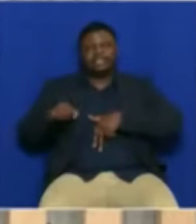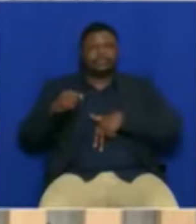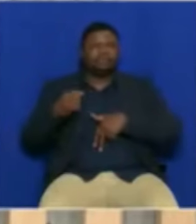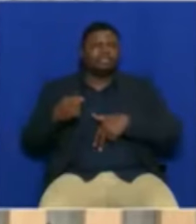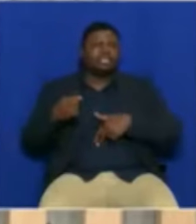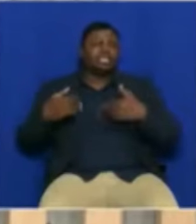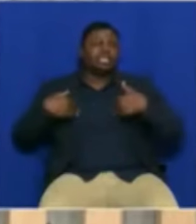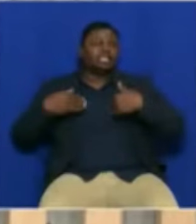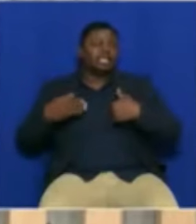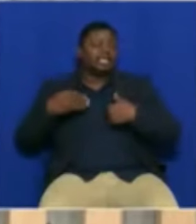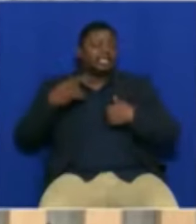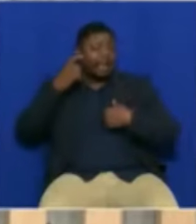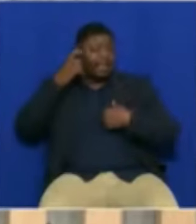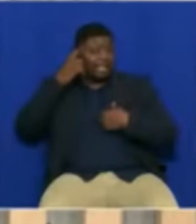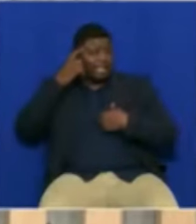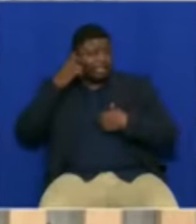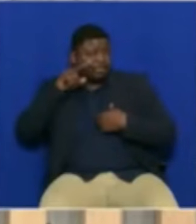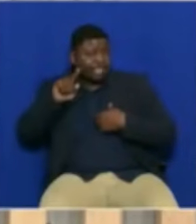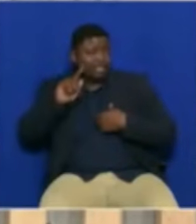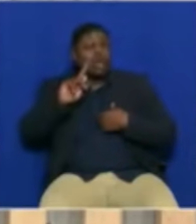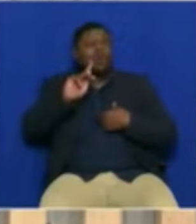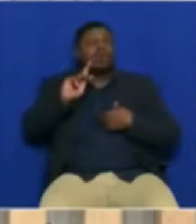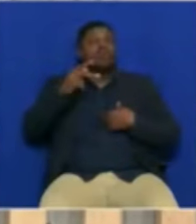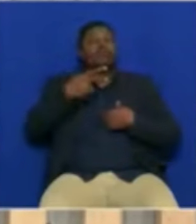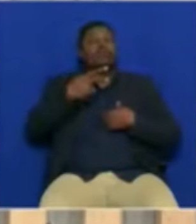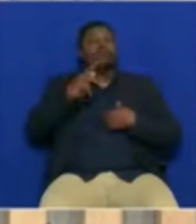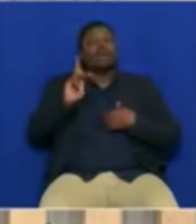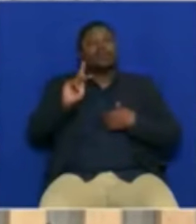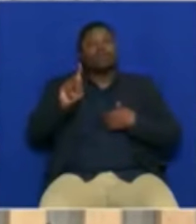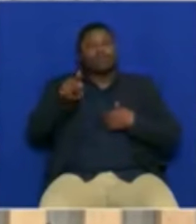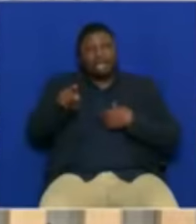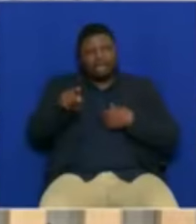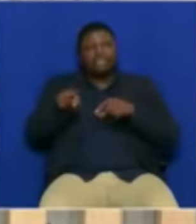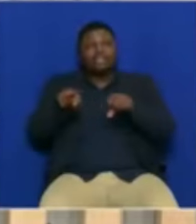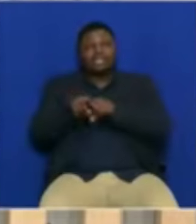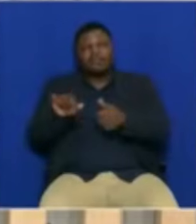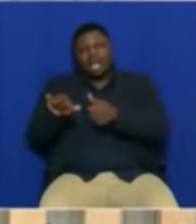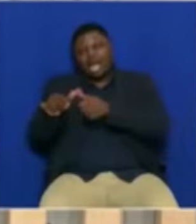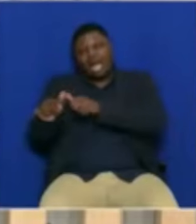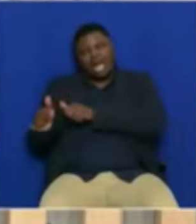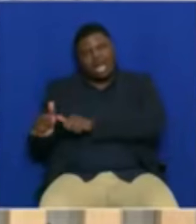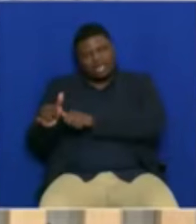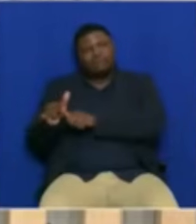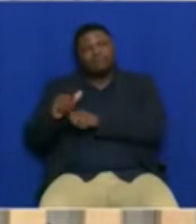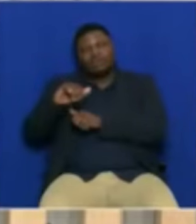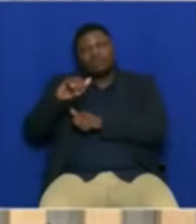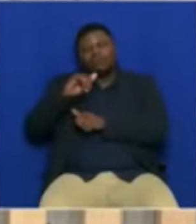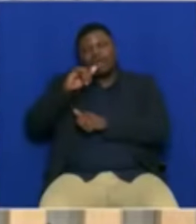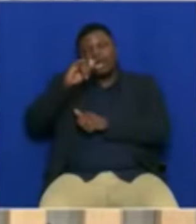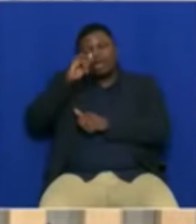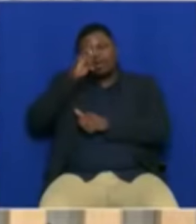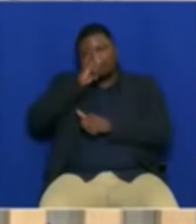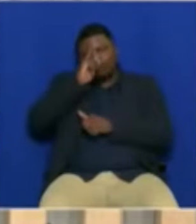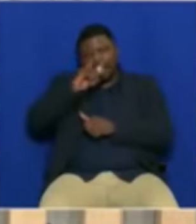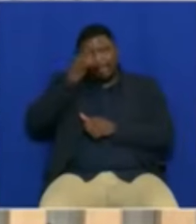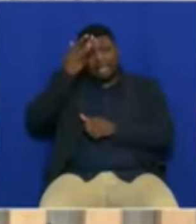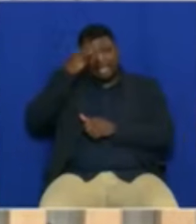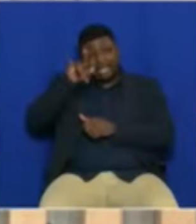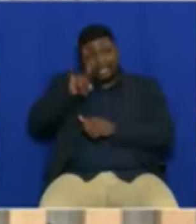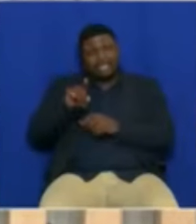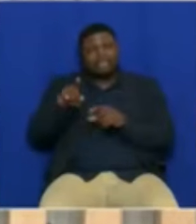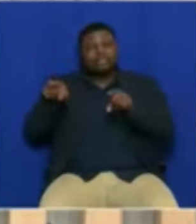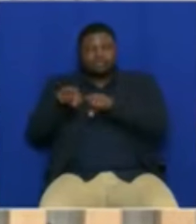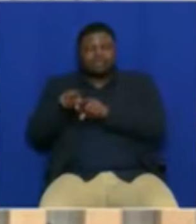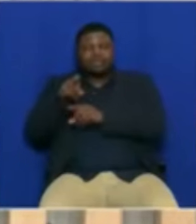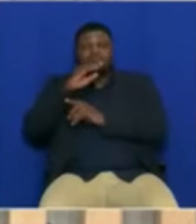General Kumaro and some other senior officers in crime intelligence, including Madondo and Lushaba, were manipulating procurement processes and processes to